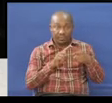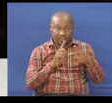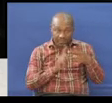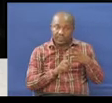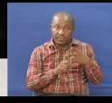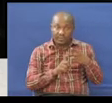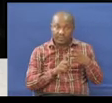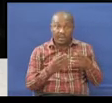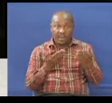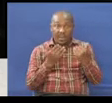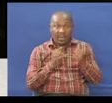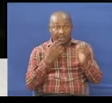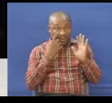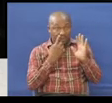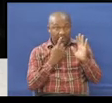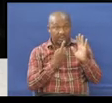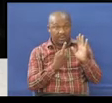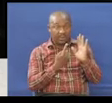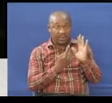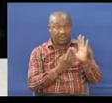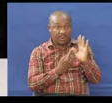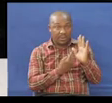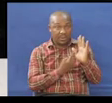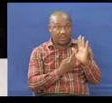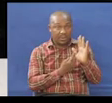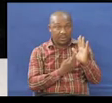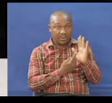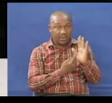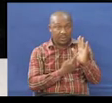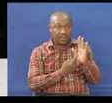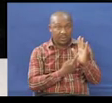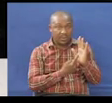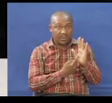Let us see examples of quadratic